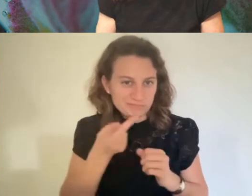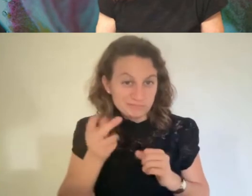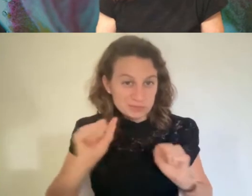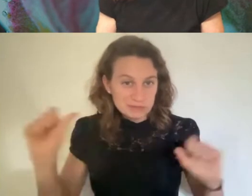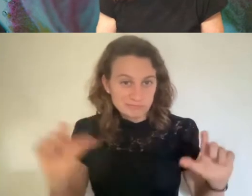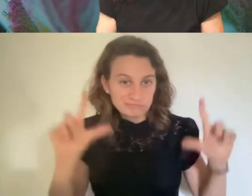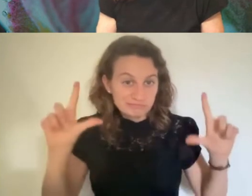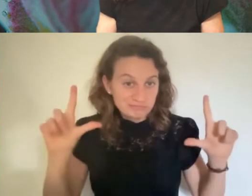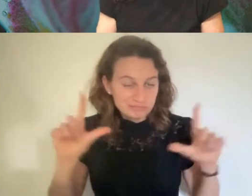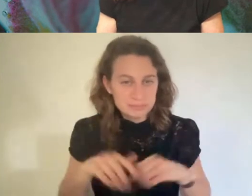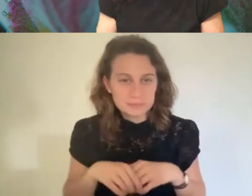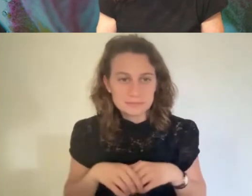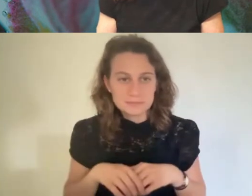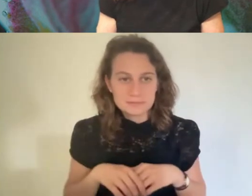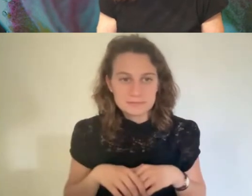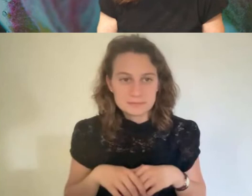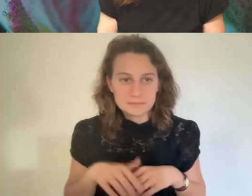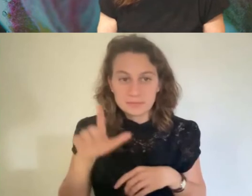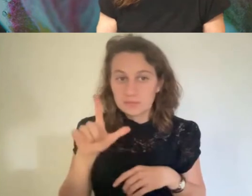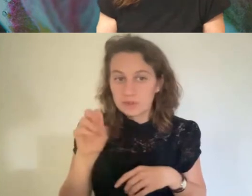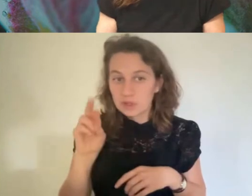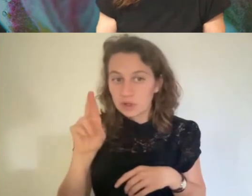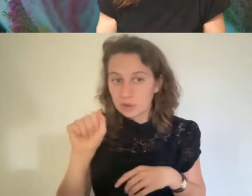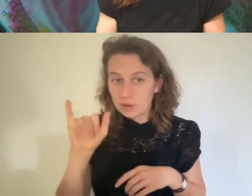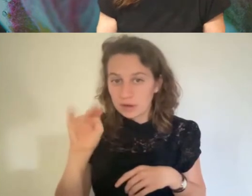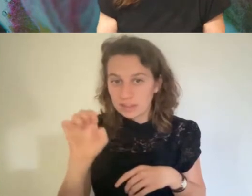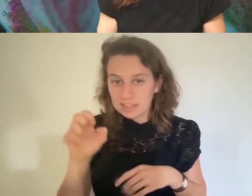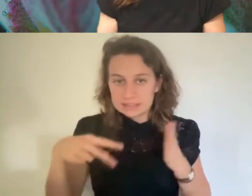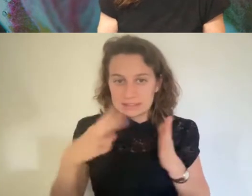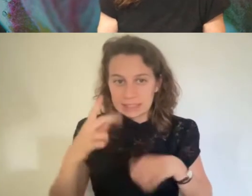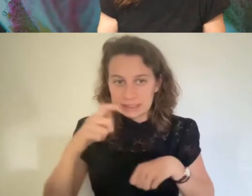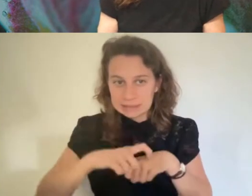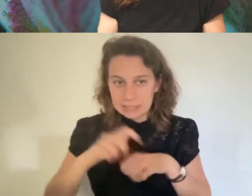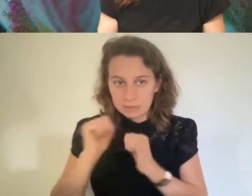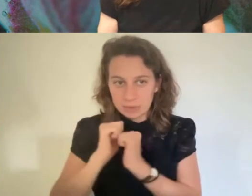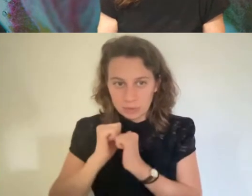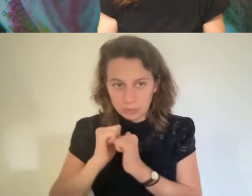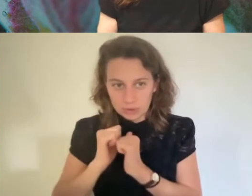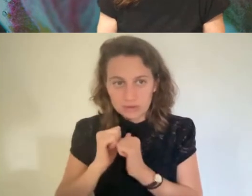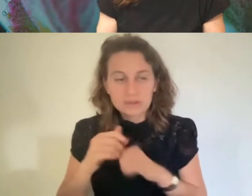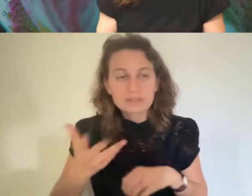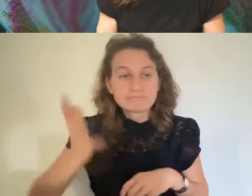prominent. Lorraine, this is actually the second time we've worked together. In a previous